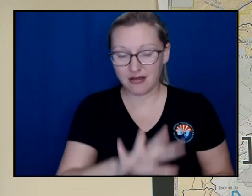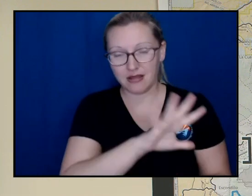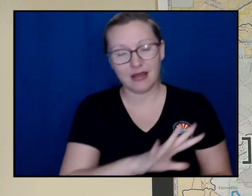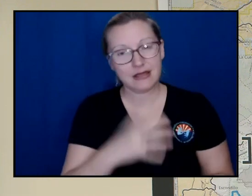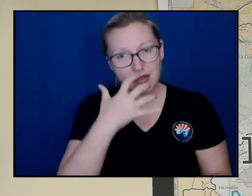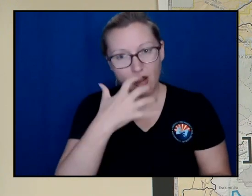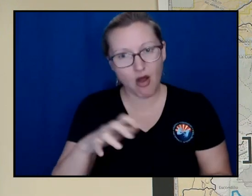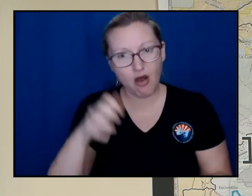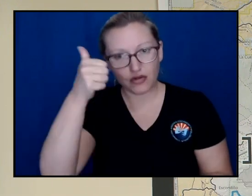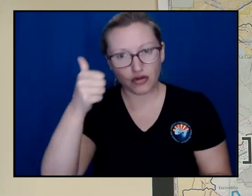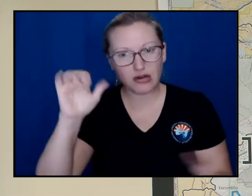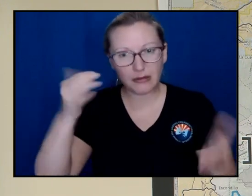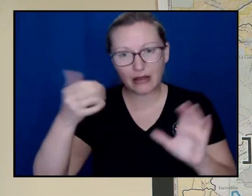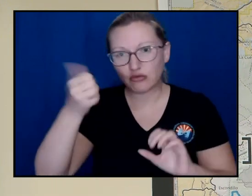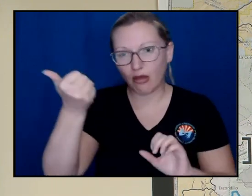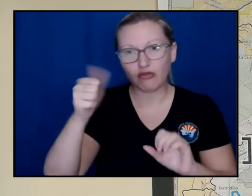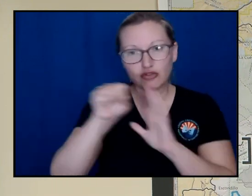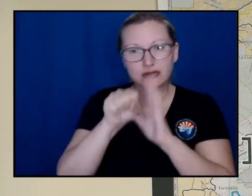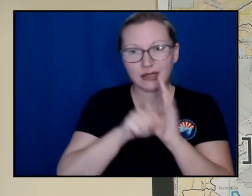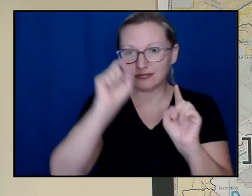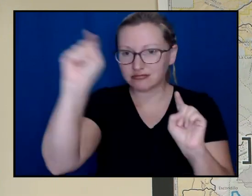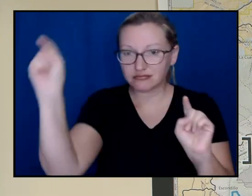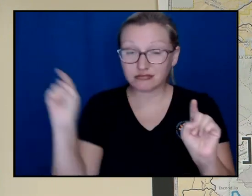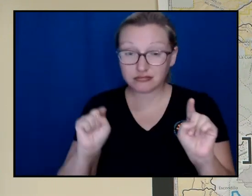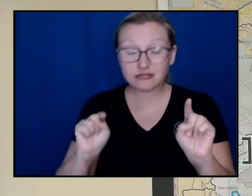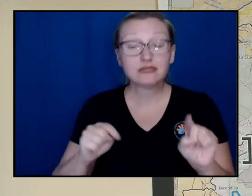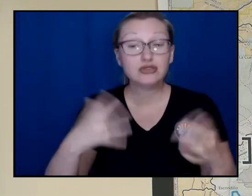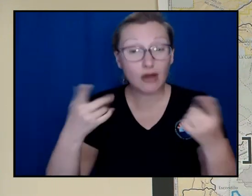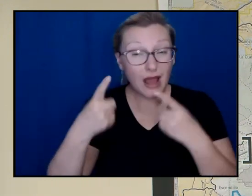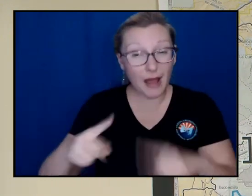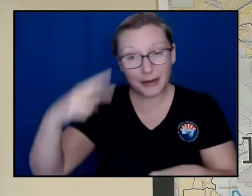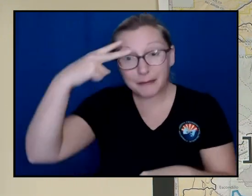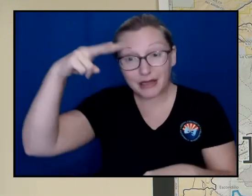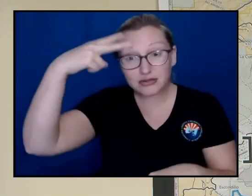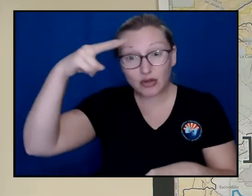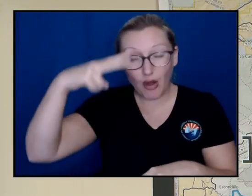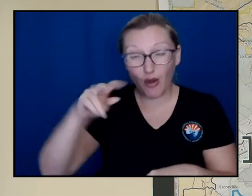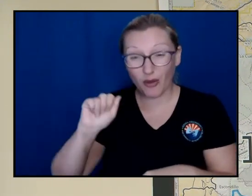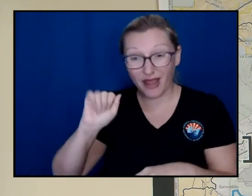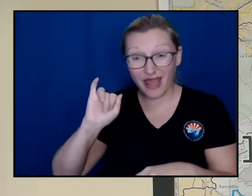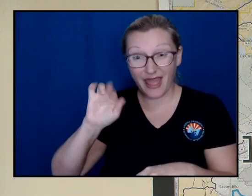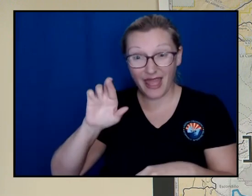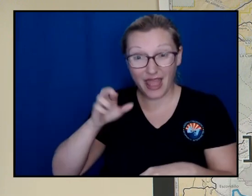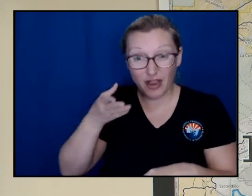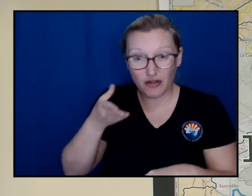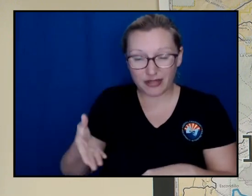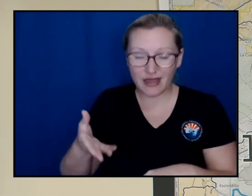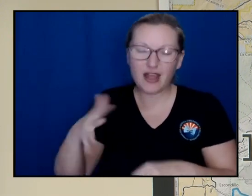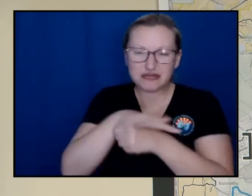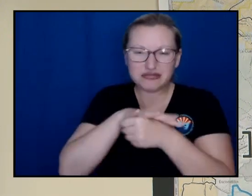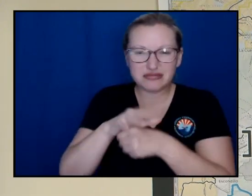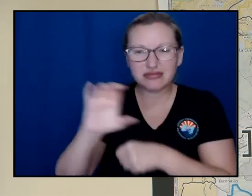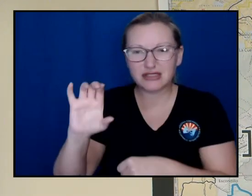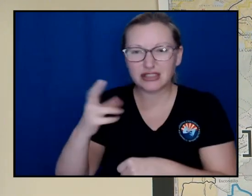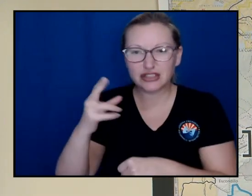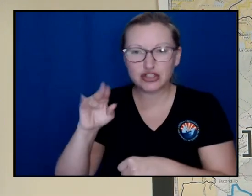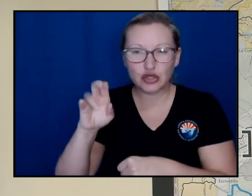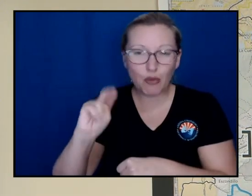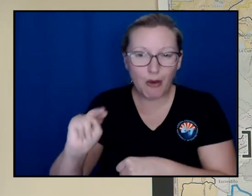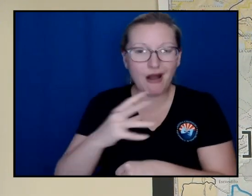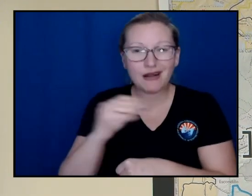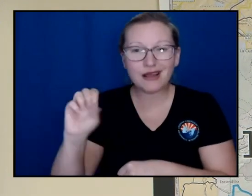so air down in Old Mexico, particularly across the Chihuahuan and the